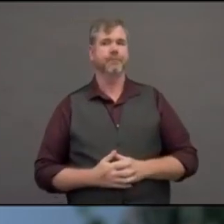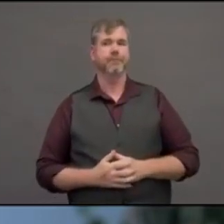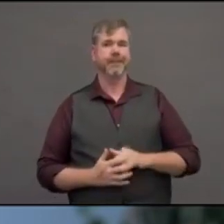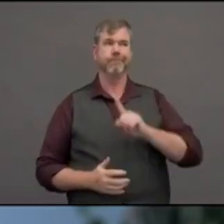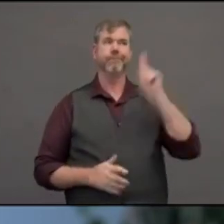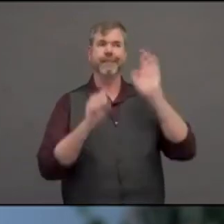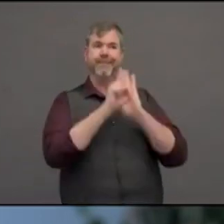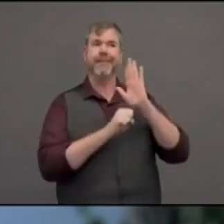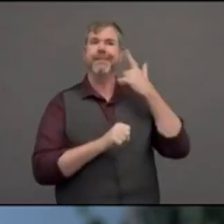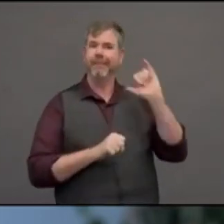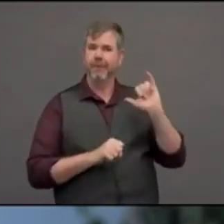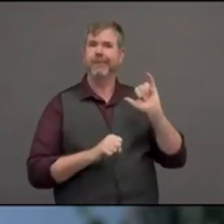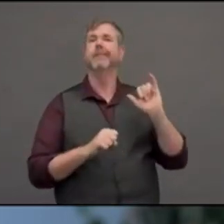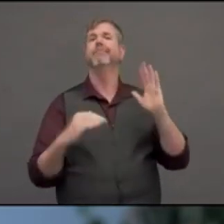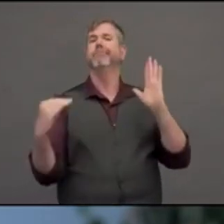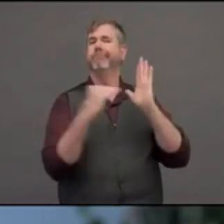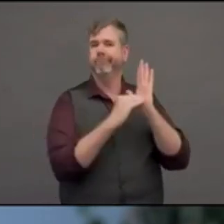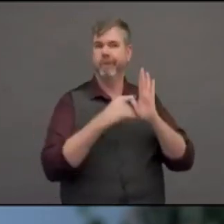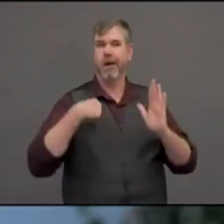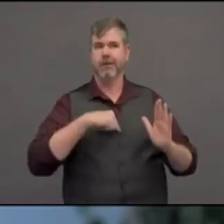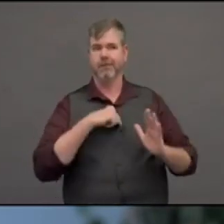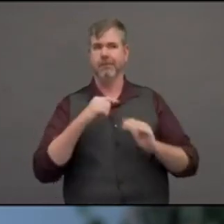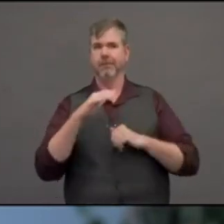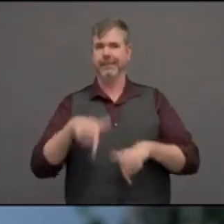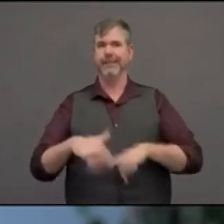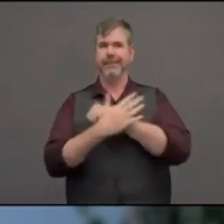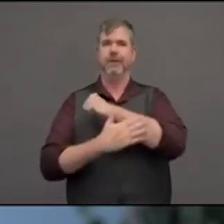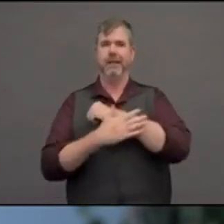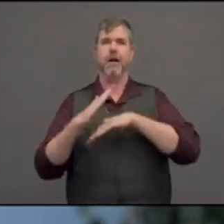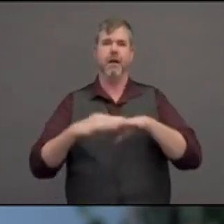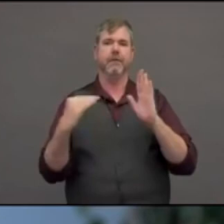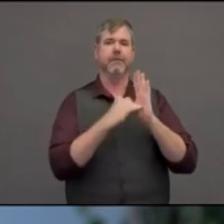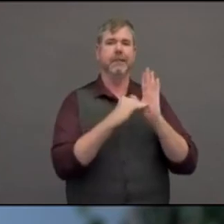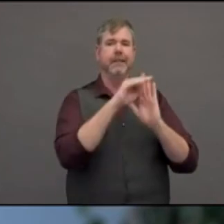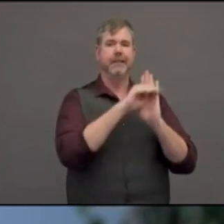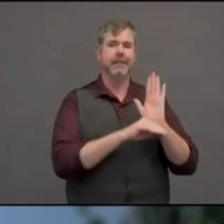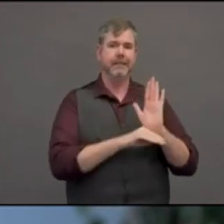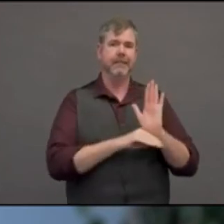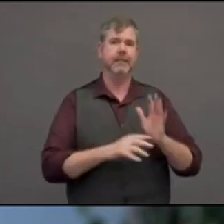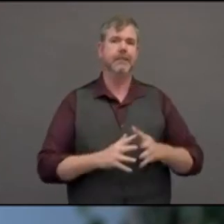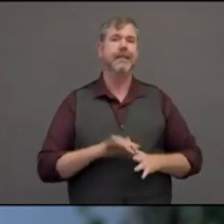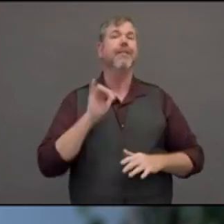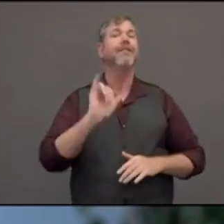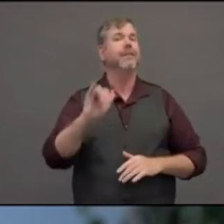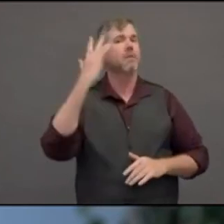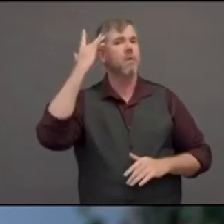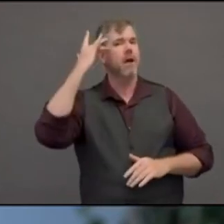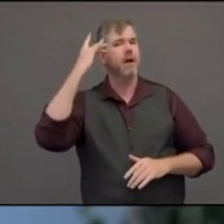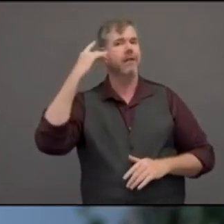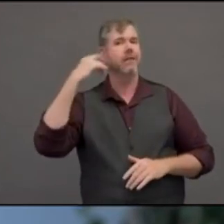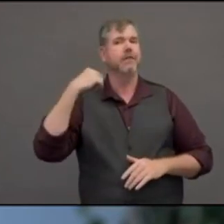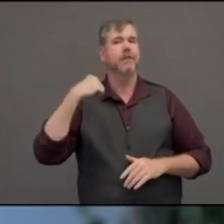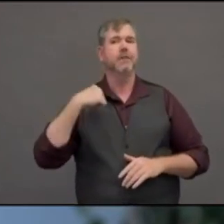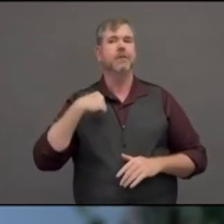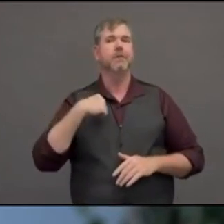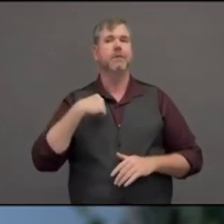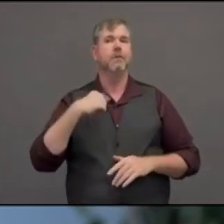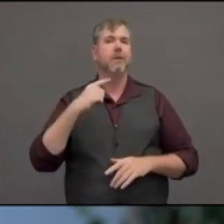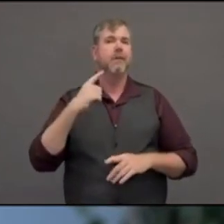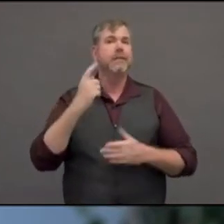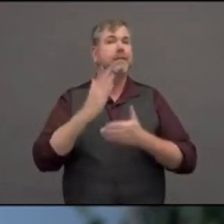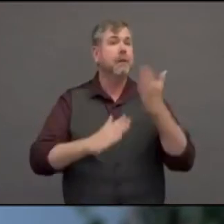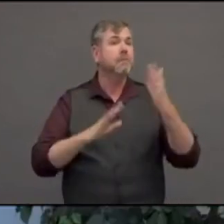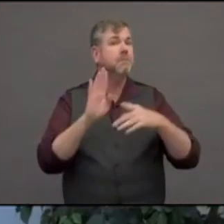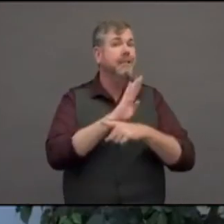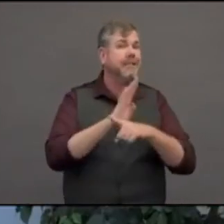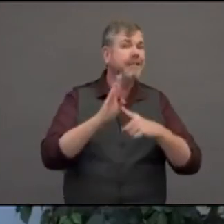are currently operating outdoors for some of those businesses, and others are closed. But I think the main thing here